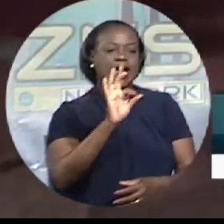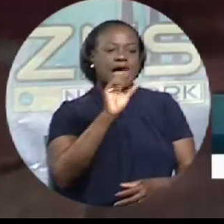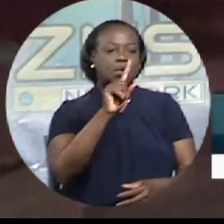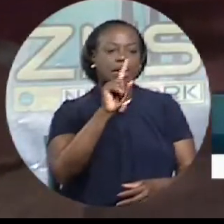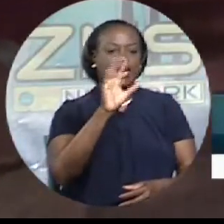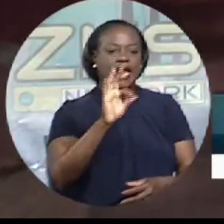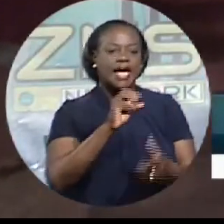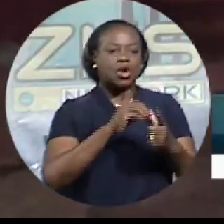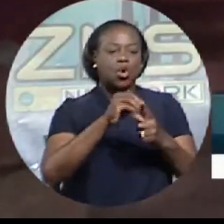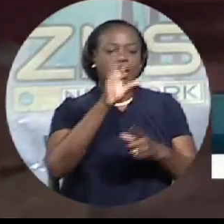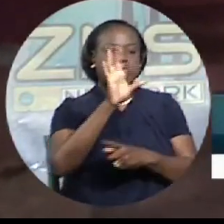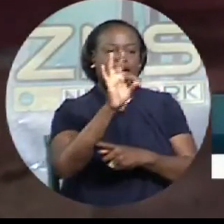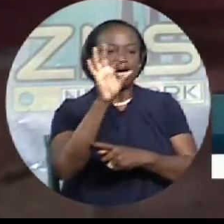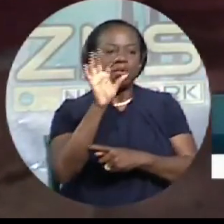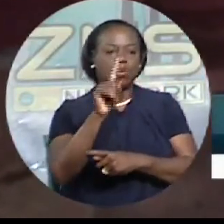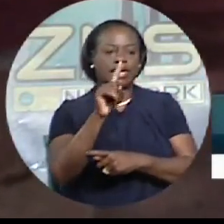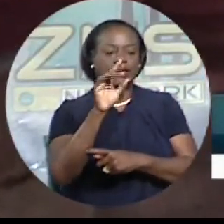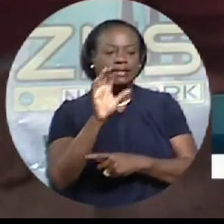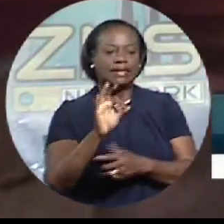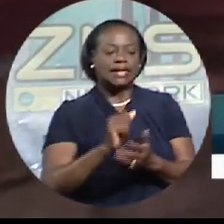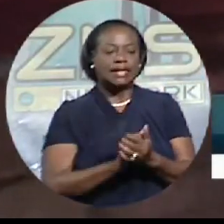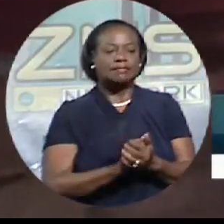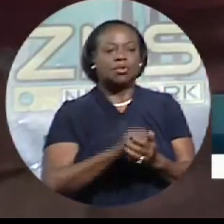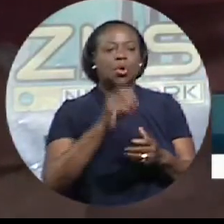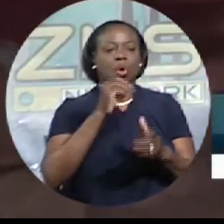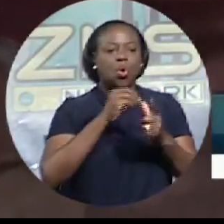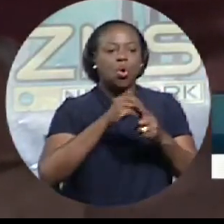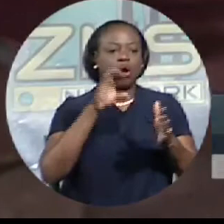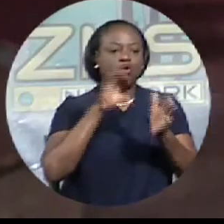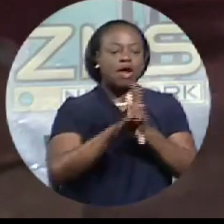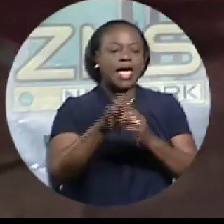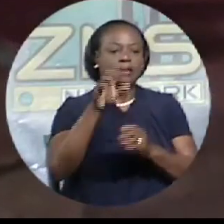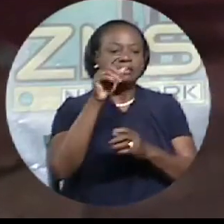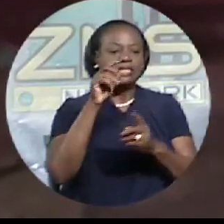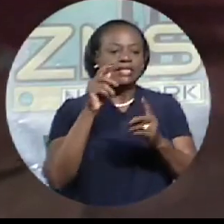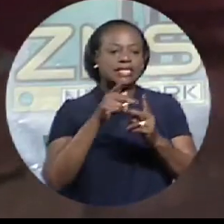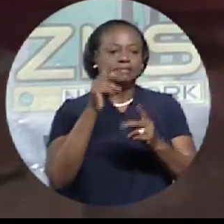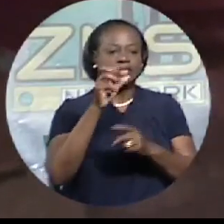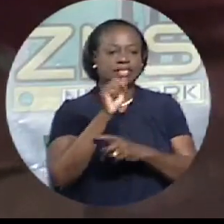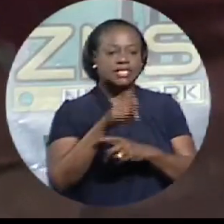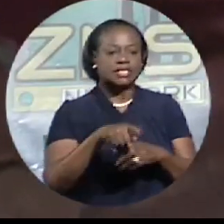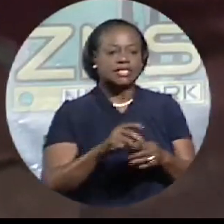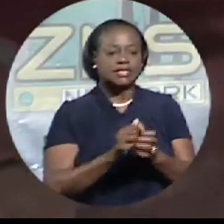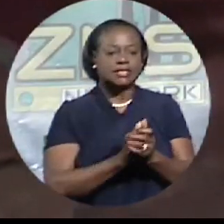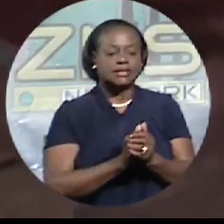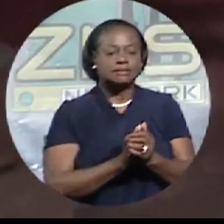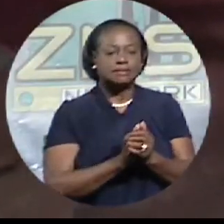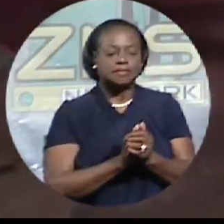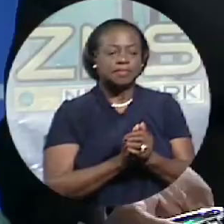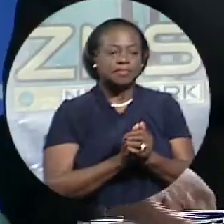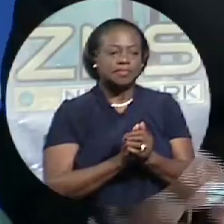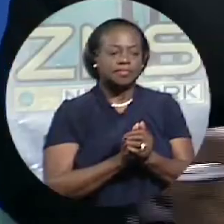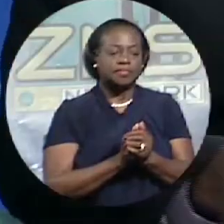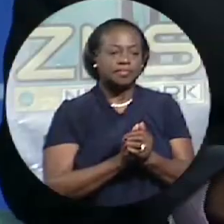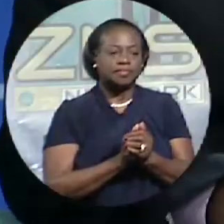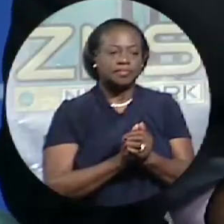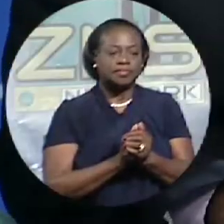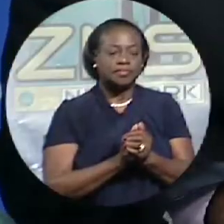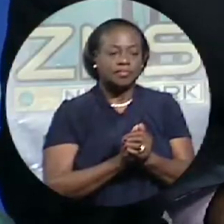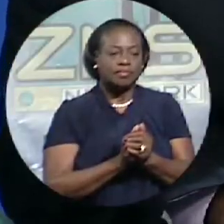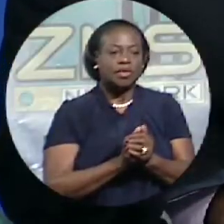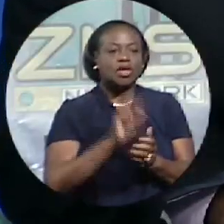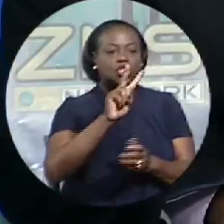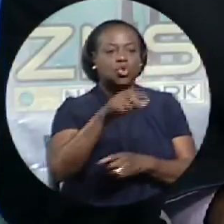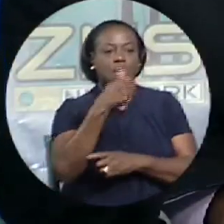at 328-TIPS. They need your help in solving these latest murders. Clint Watson, ZNS Network News. Well, two